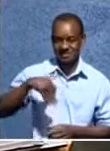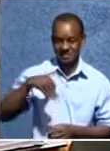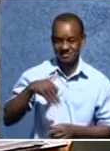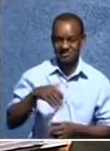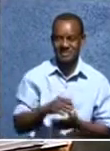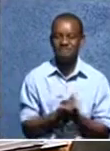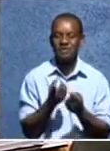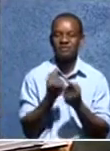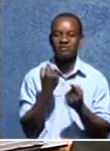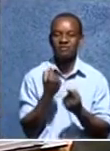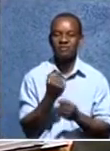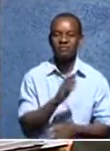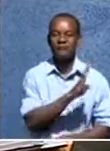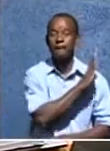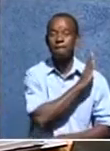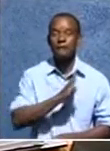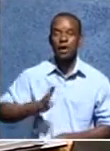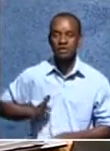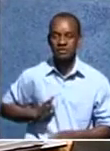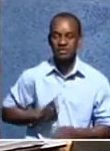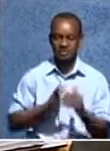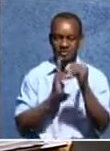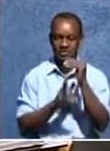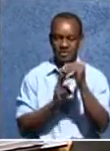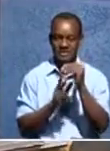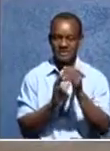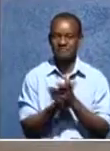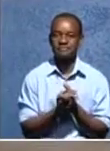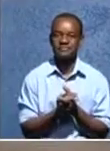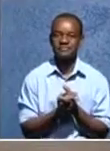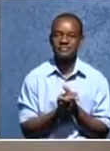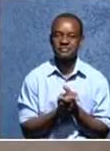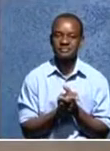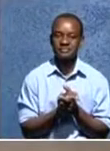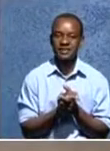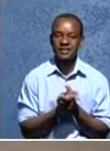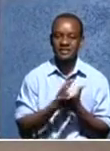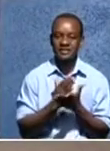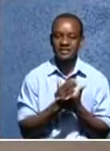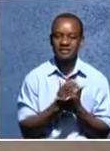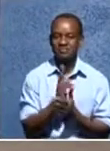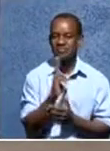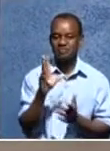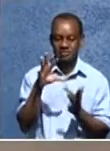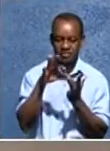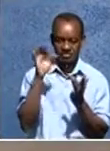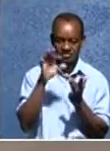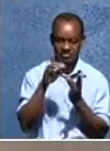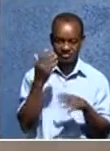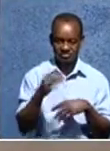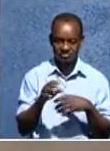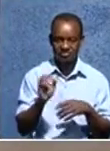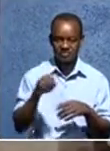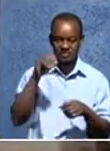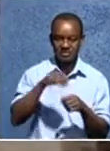Board. Be it big or small operators that have been selected would be participating. In